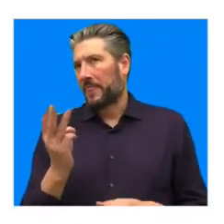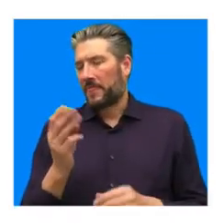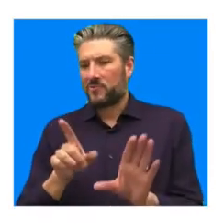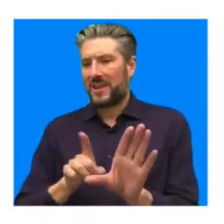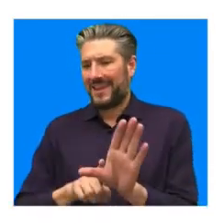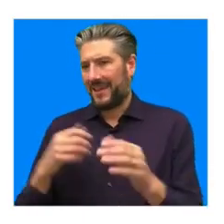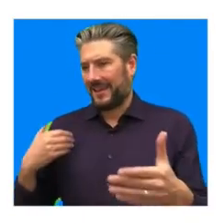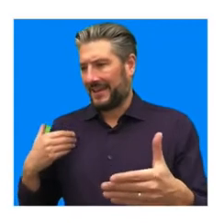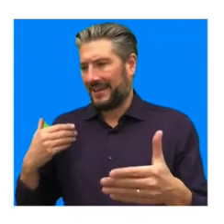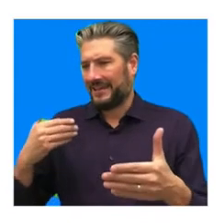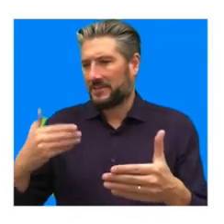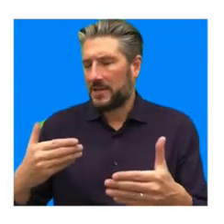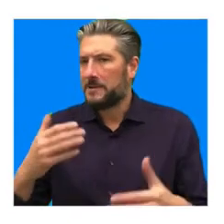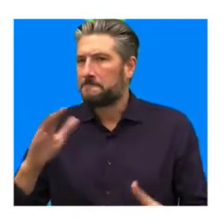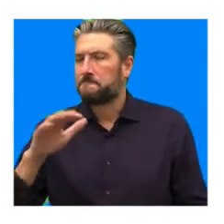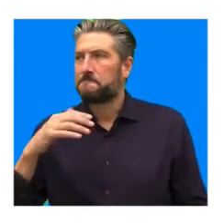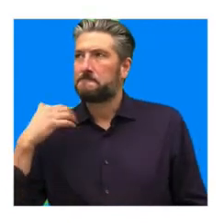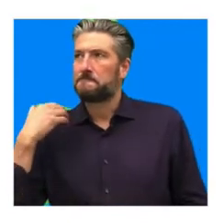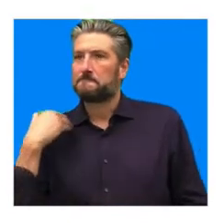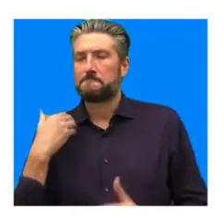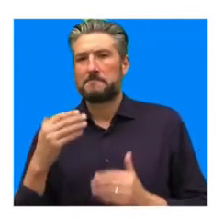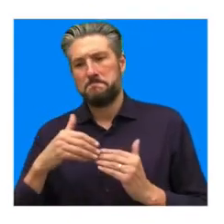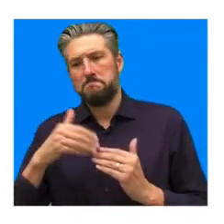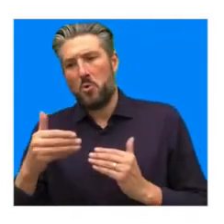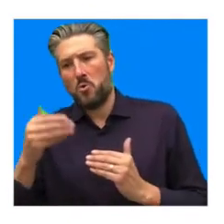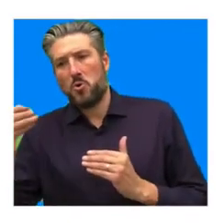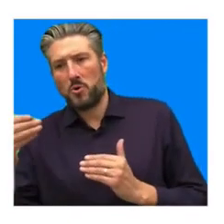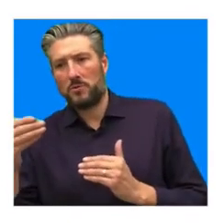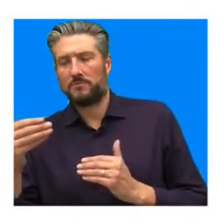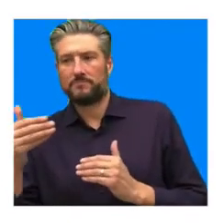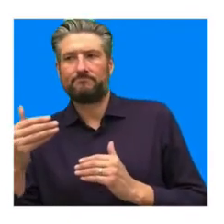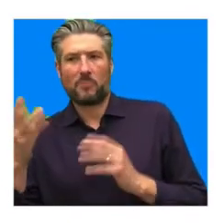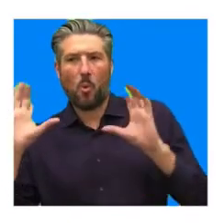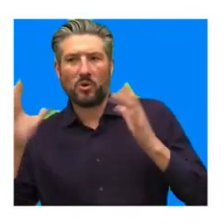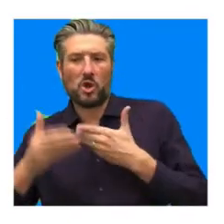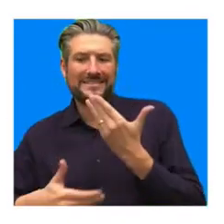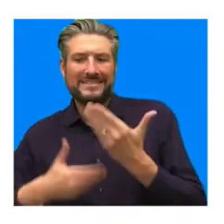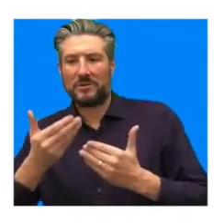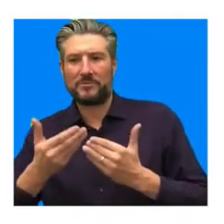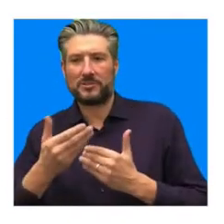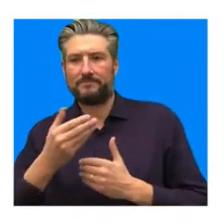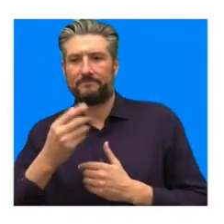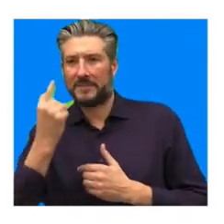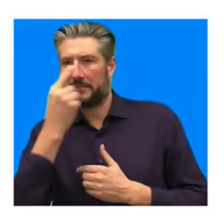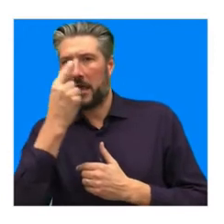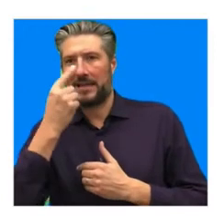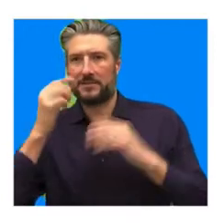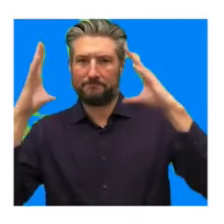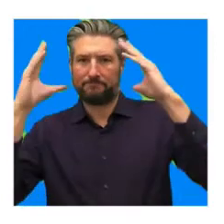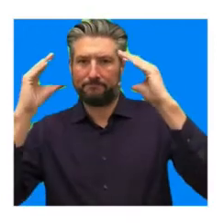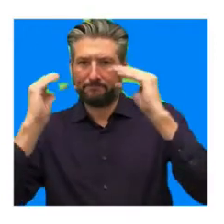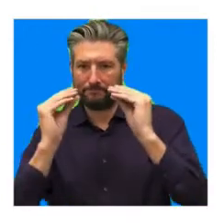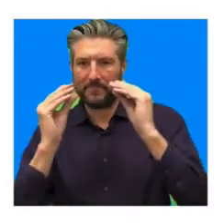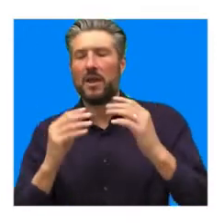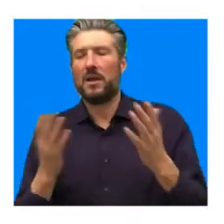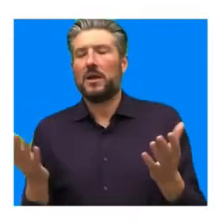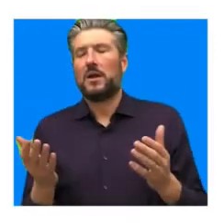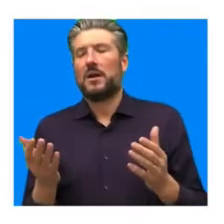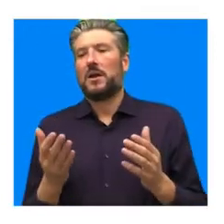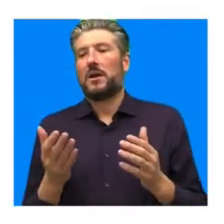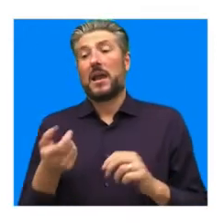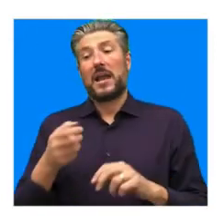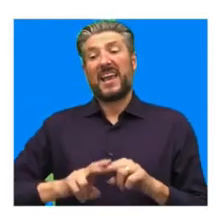more on to audio description. And it got to the point where if a show doesn't have audio description, I don't watch